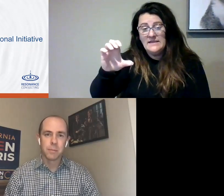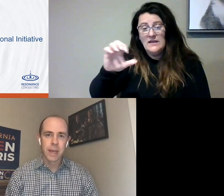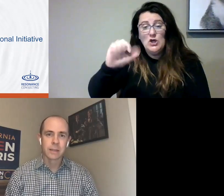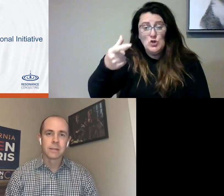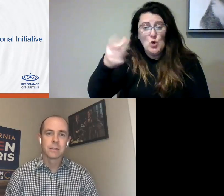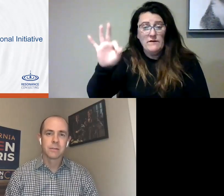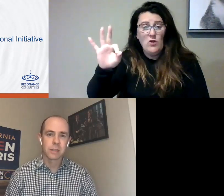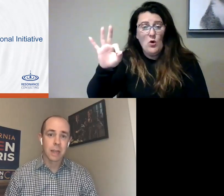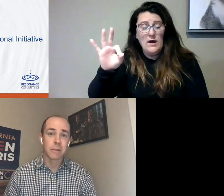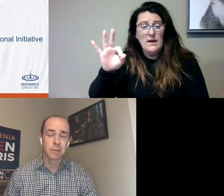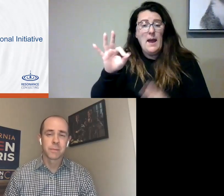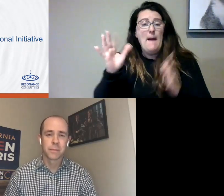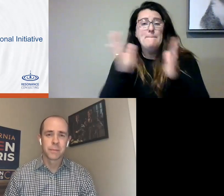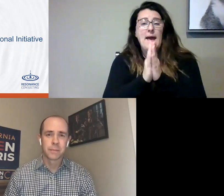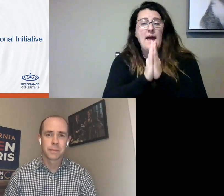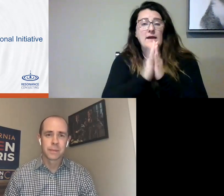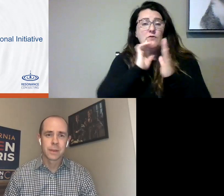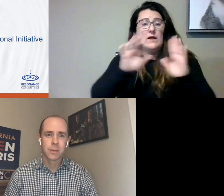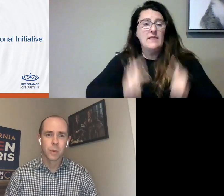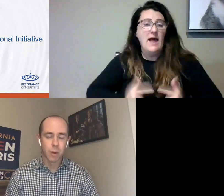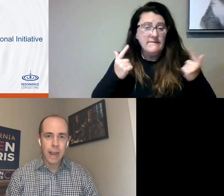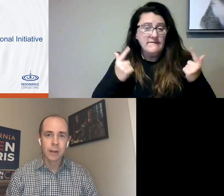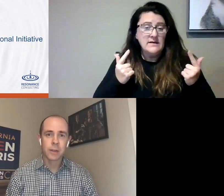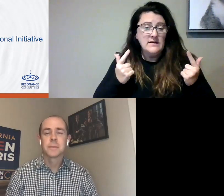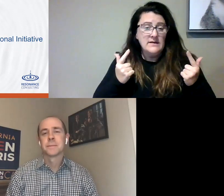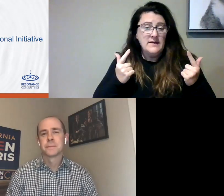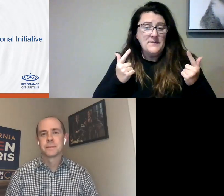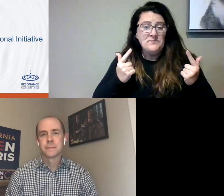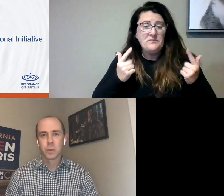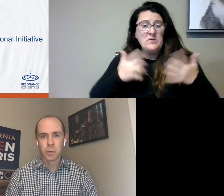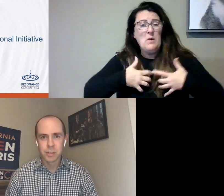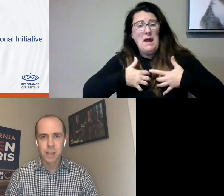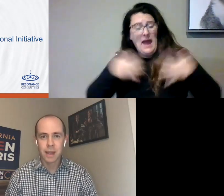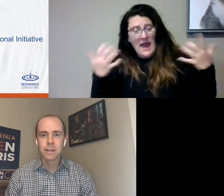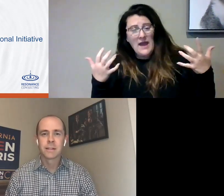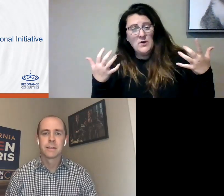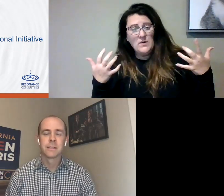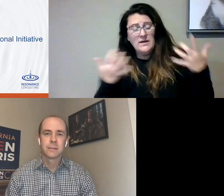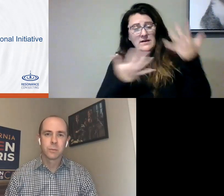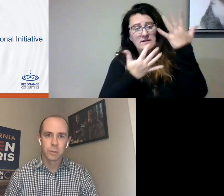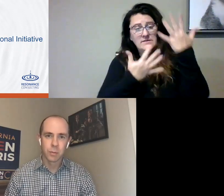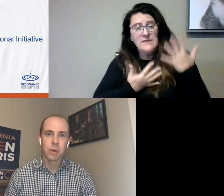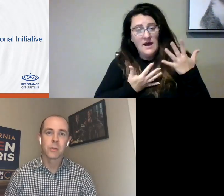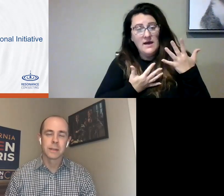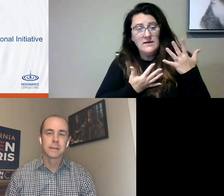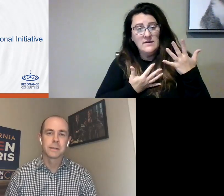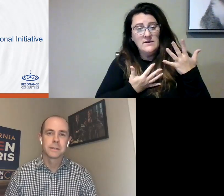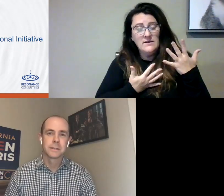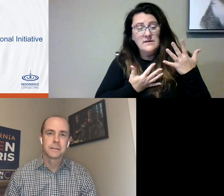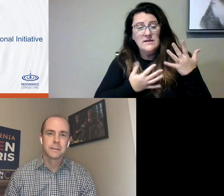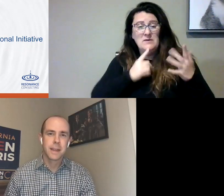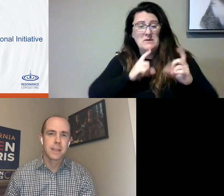Floyd begged for his life. We were angry, we were sad, we were